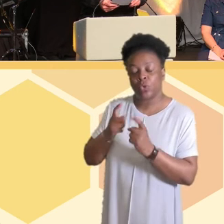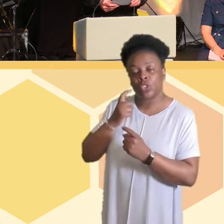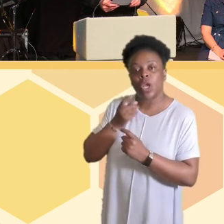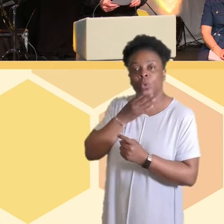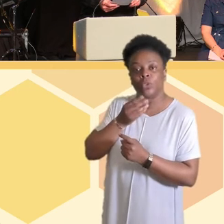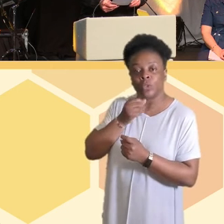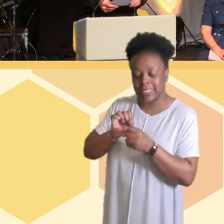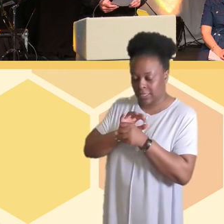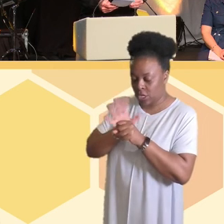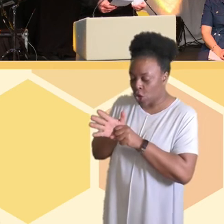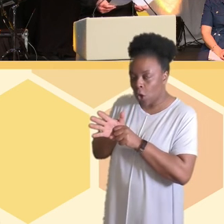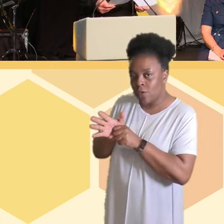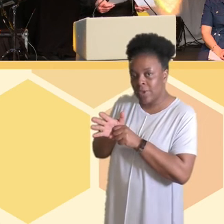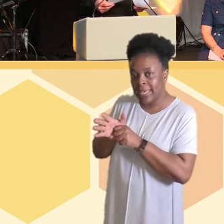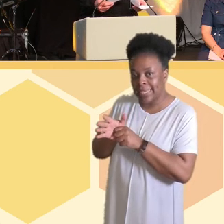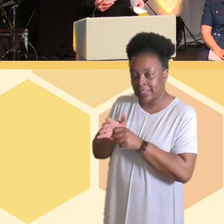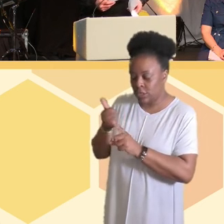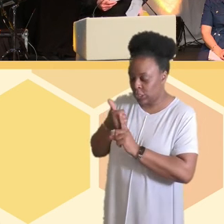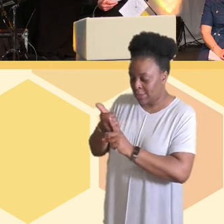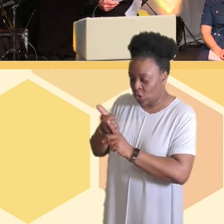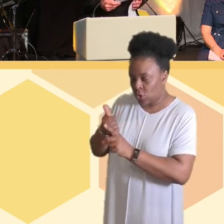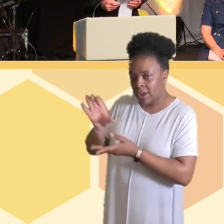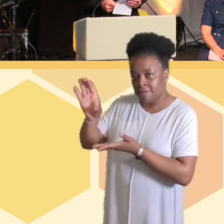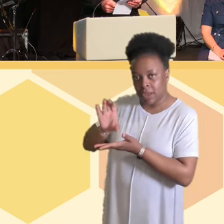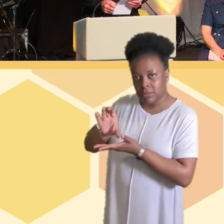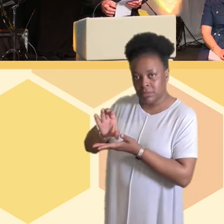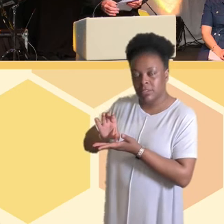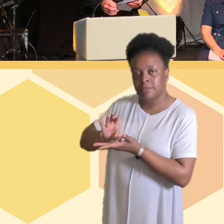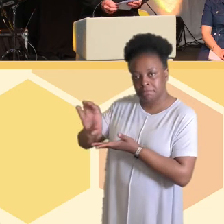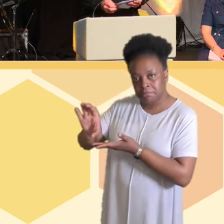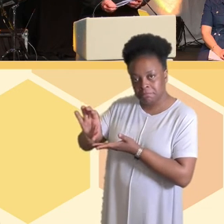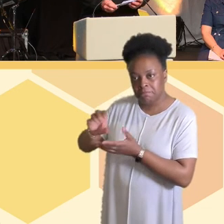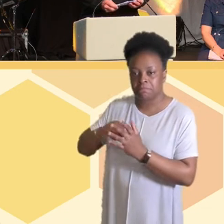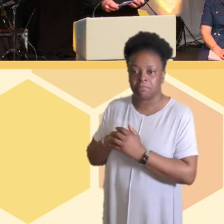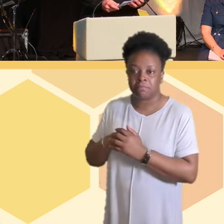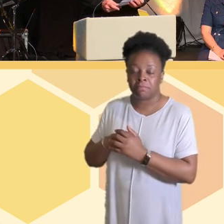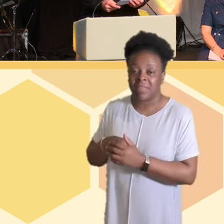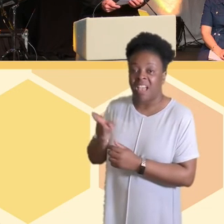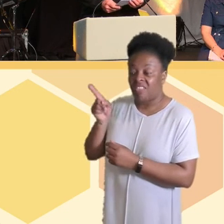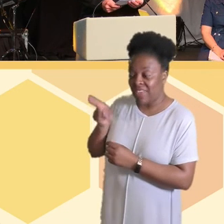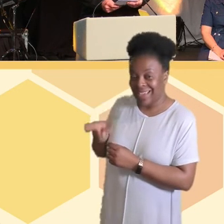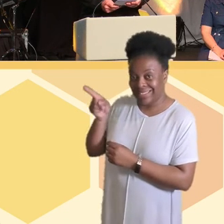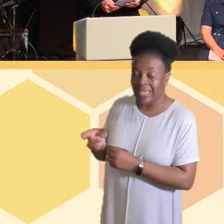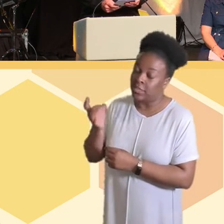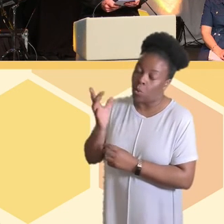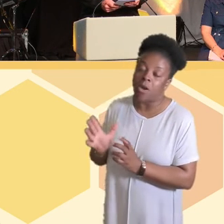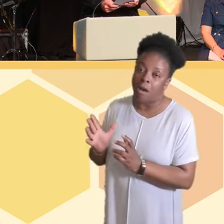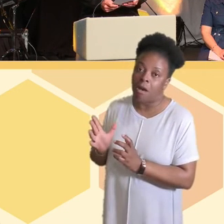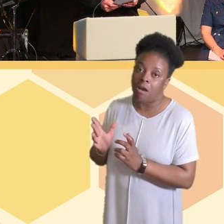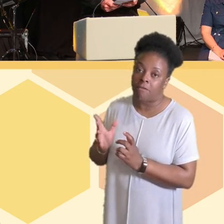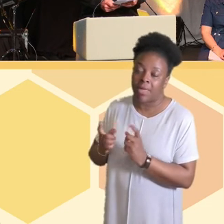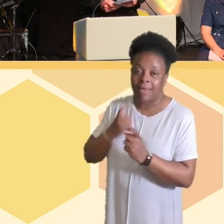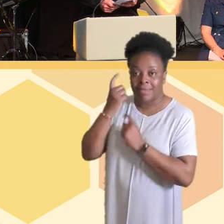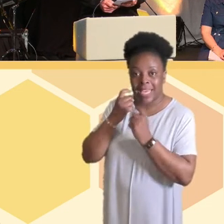no longer required. These are one-off increases, and indeed for 2022, we are